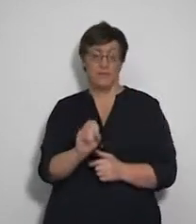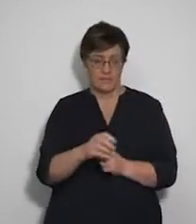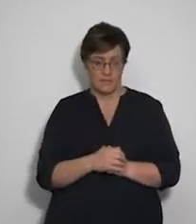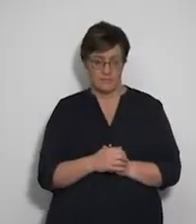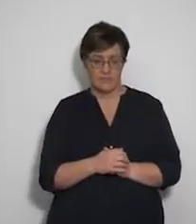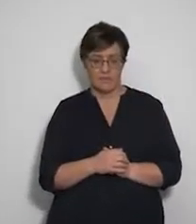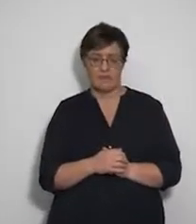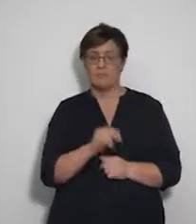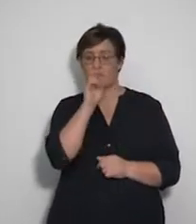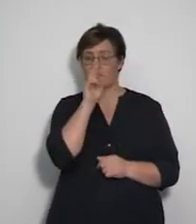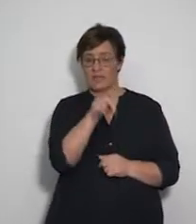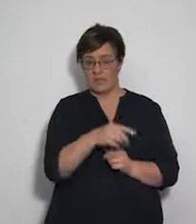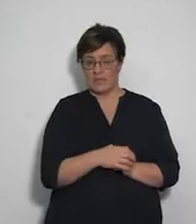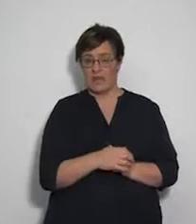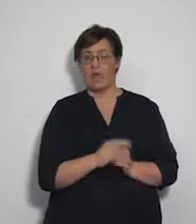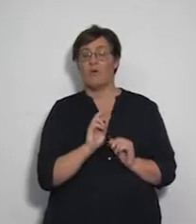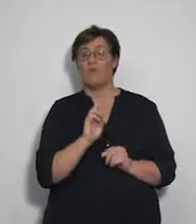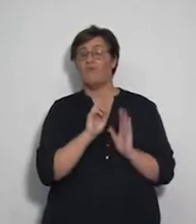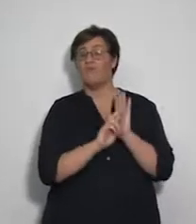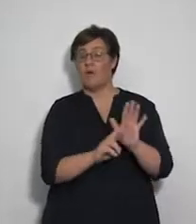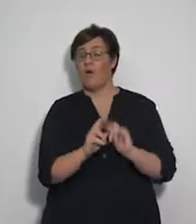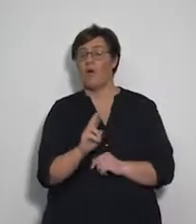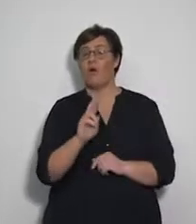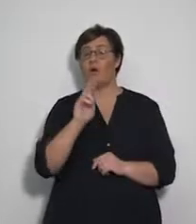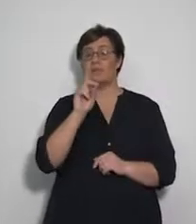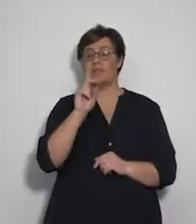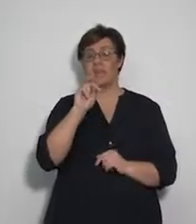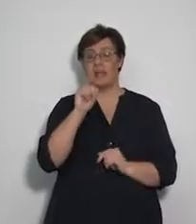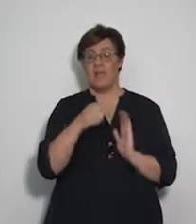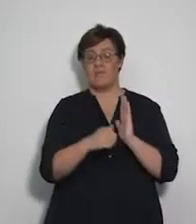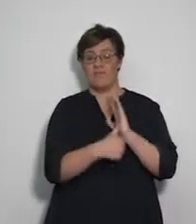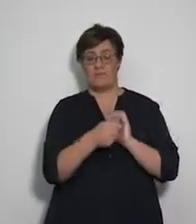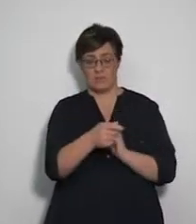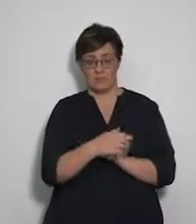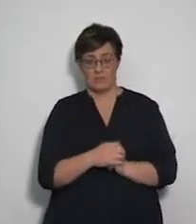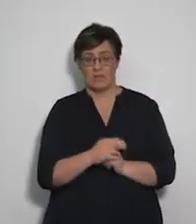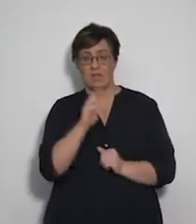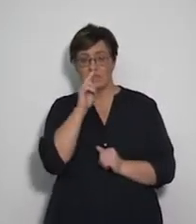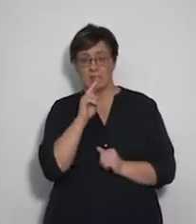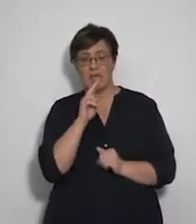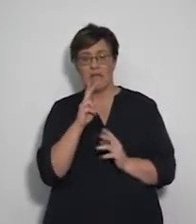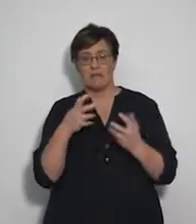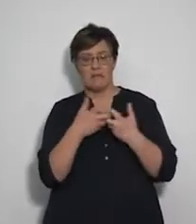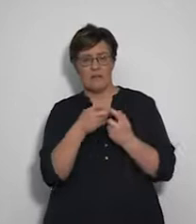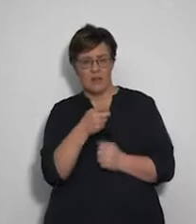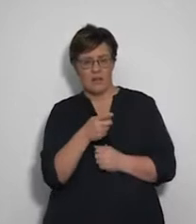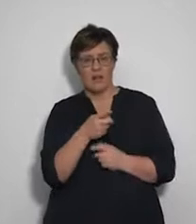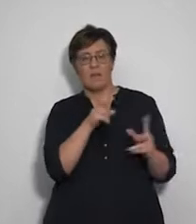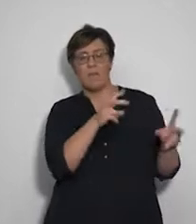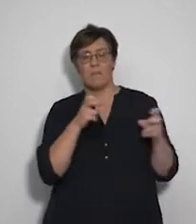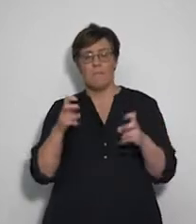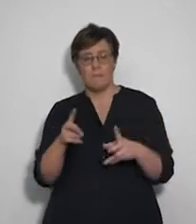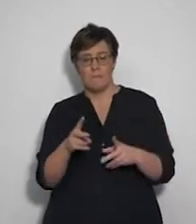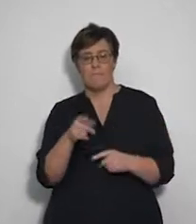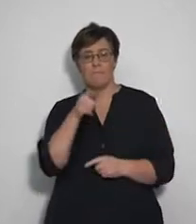So guys, here we're seeing what we refer to as a DNA fingerprint, and here we're seeing the sample of DNA that was